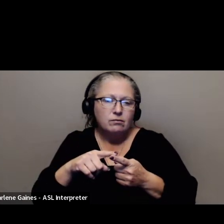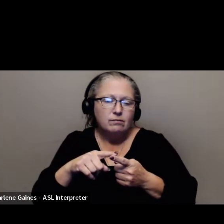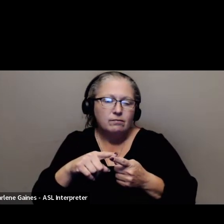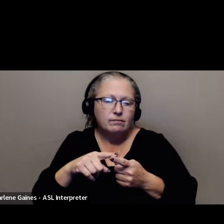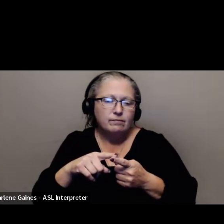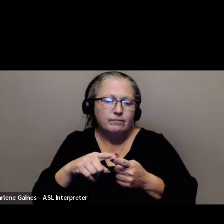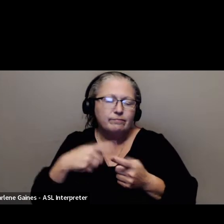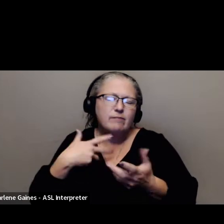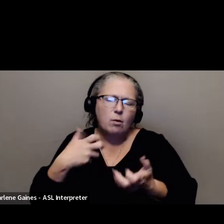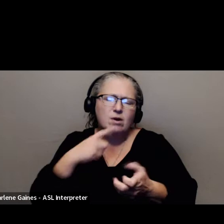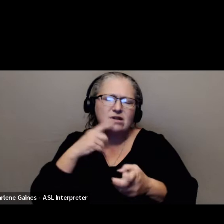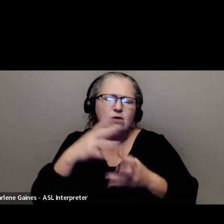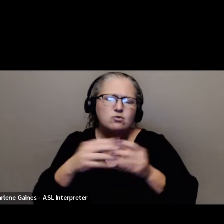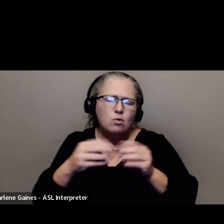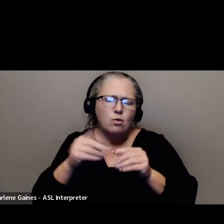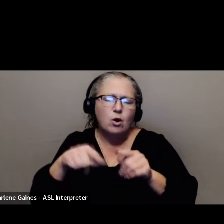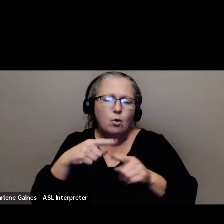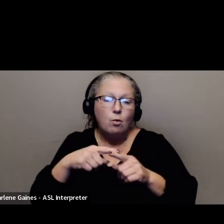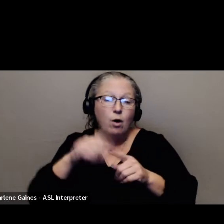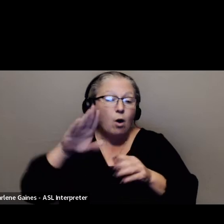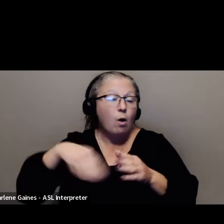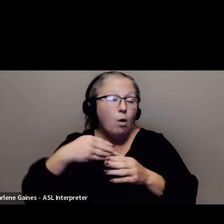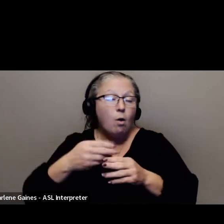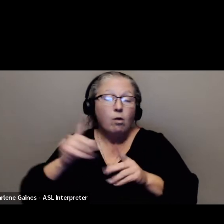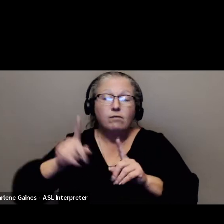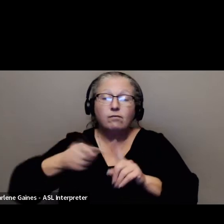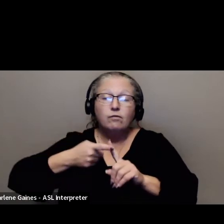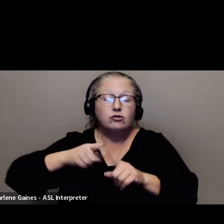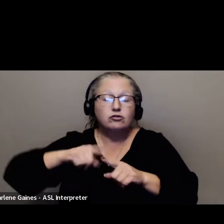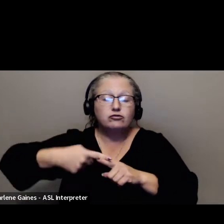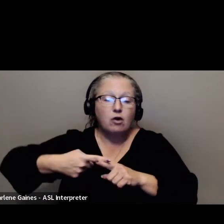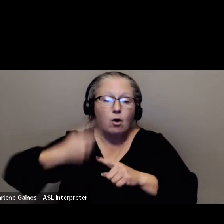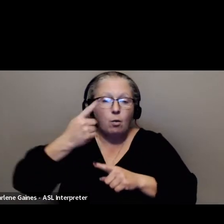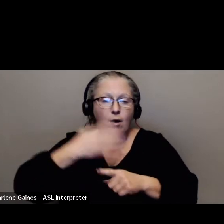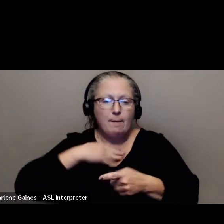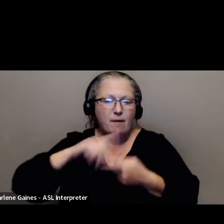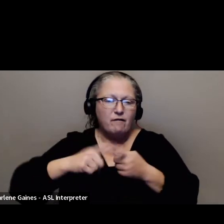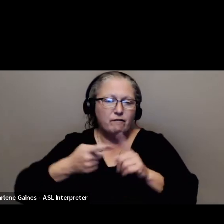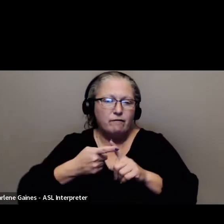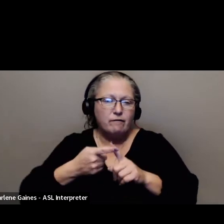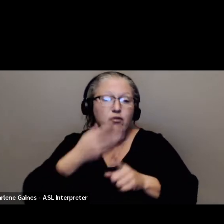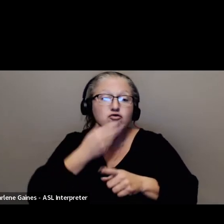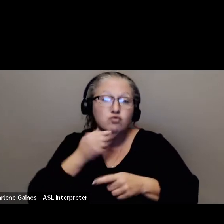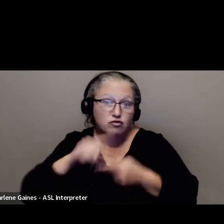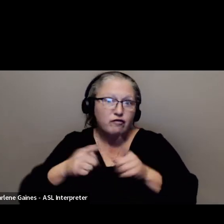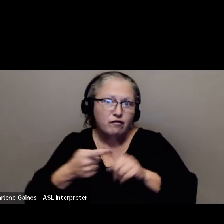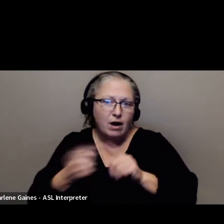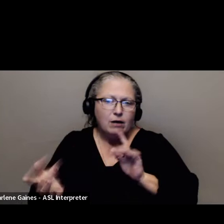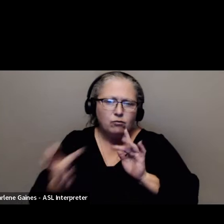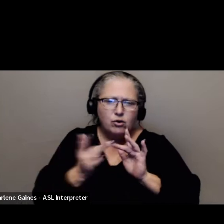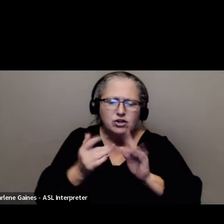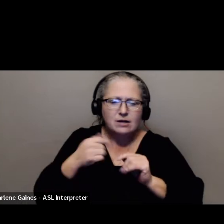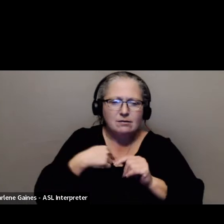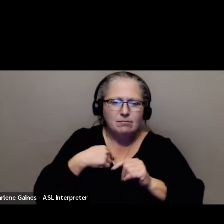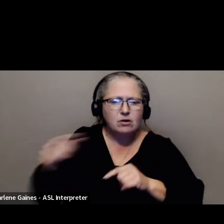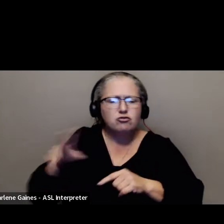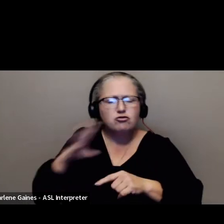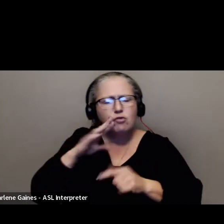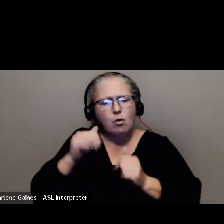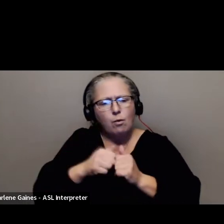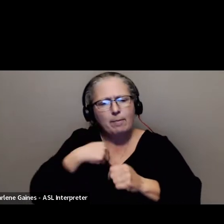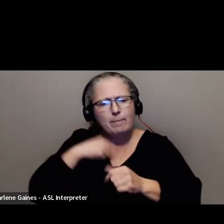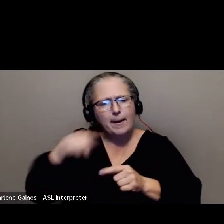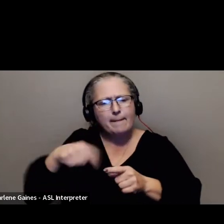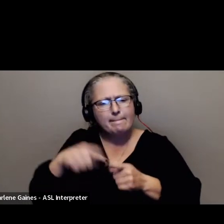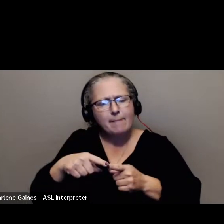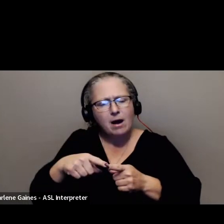want to tell a story that when all this started, one of my friends, Jew friend, reached out to me, and he talked to me about